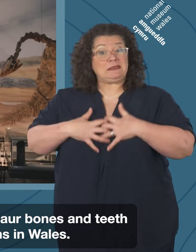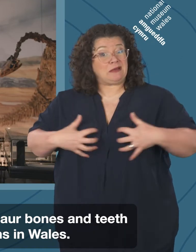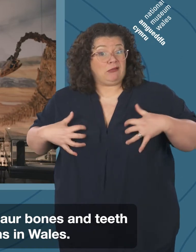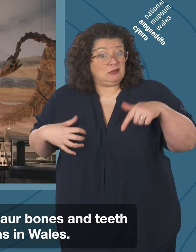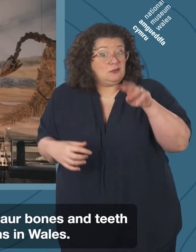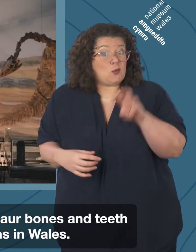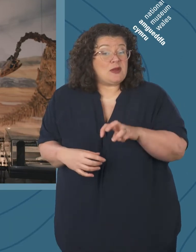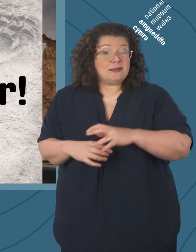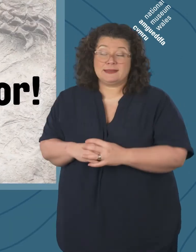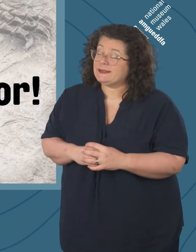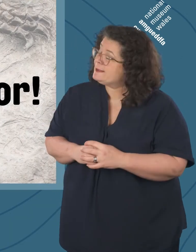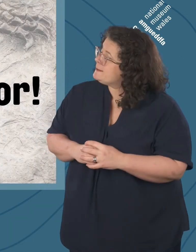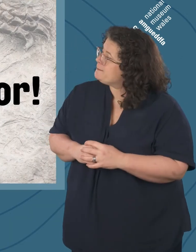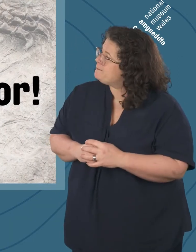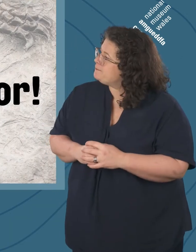in Wales.